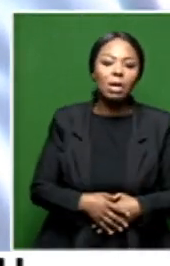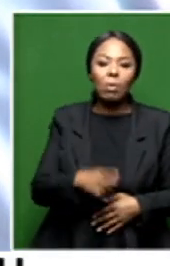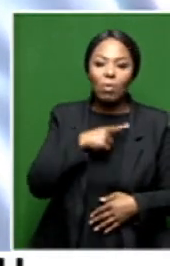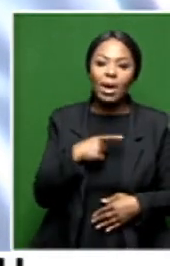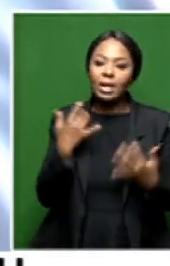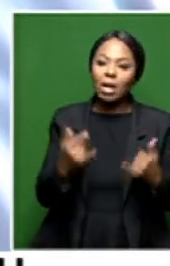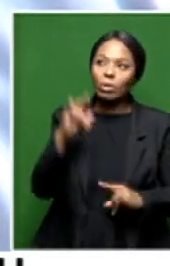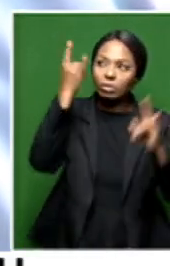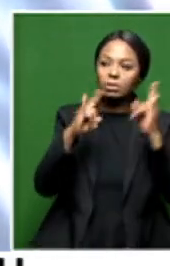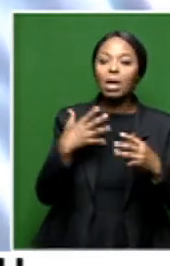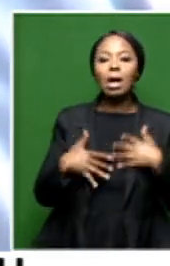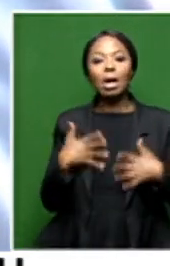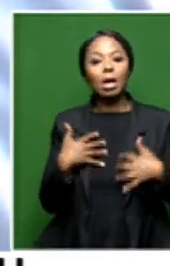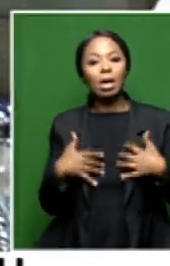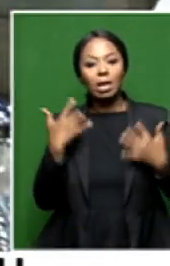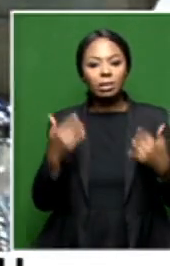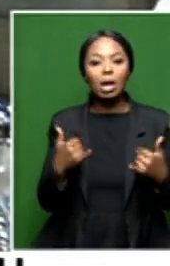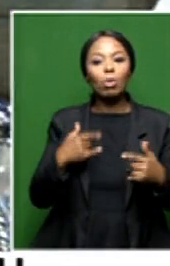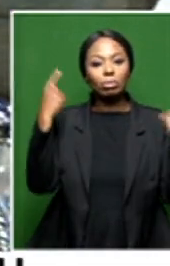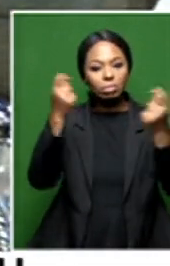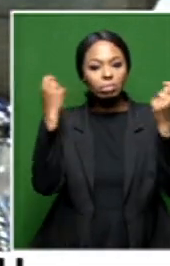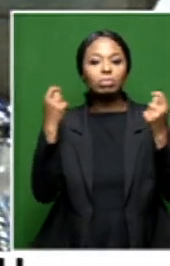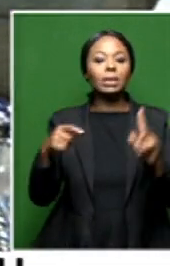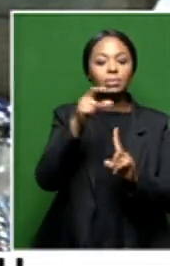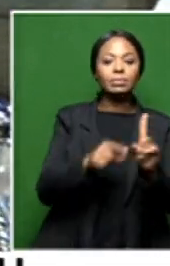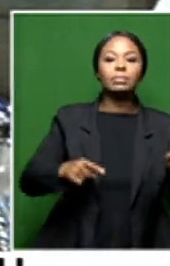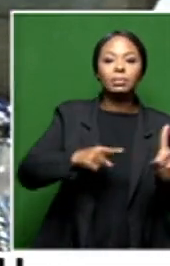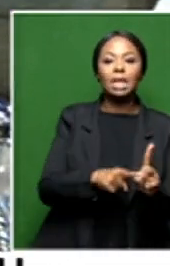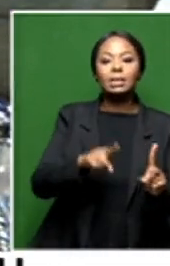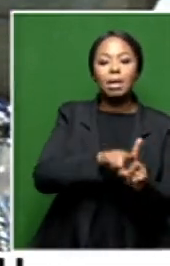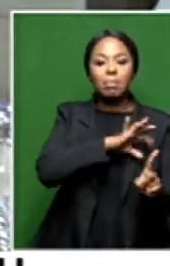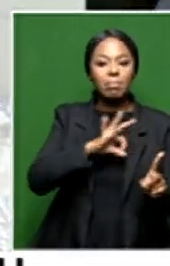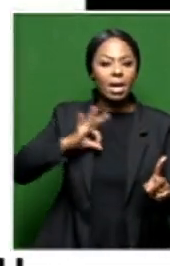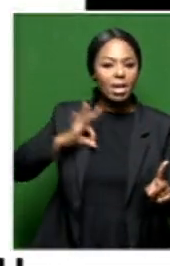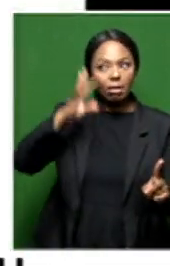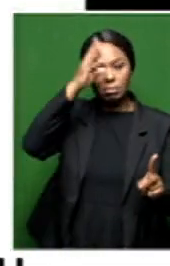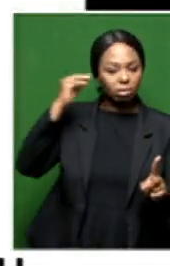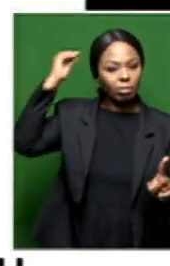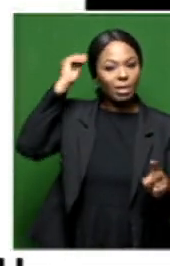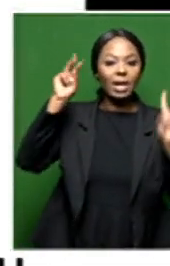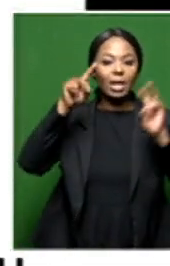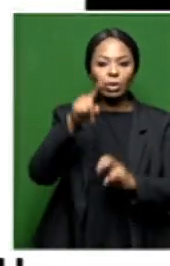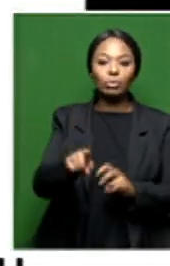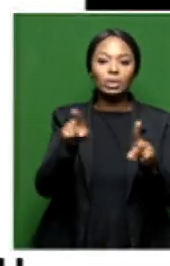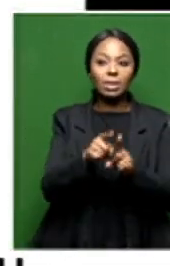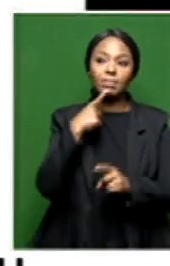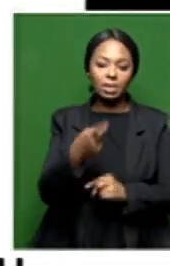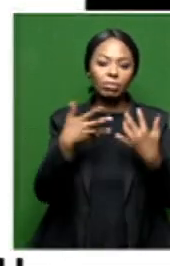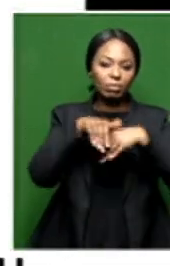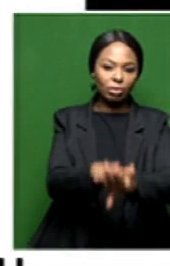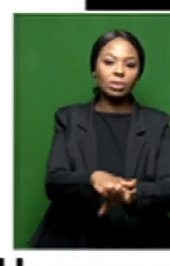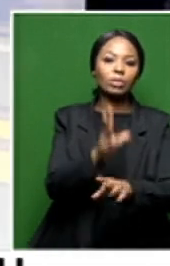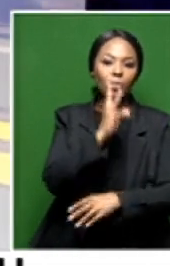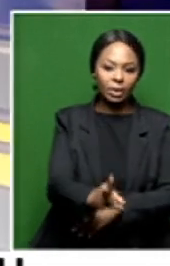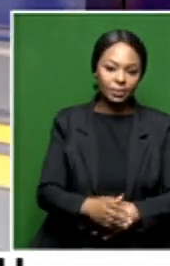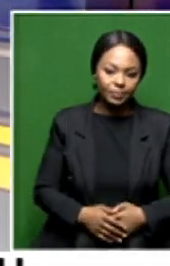city has actually embraced it. We're excited how the mayor has really taken it, and we look forward to its implementation. You know,